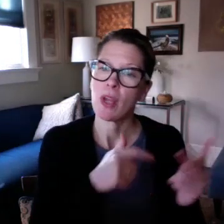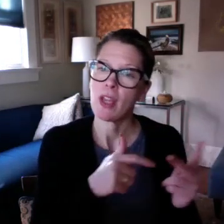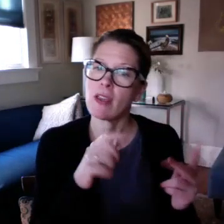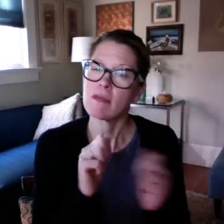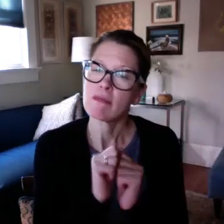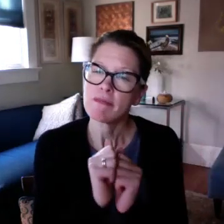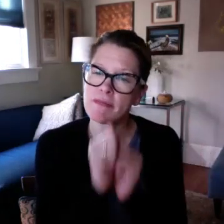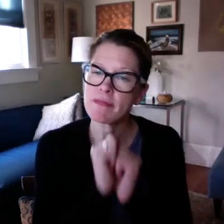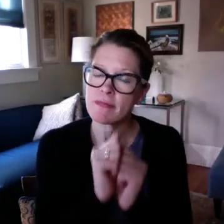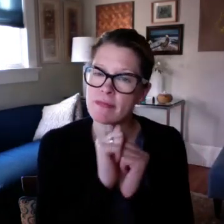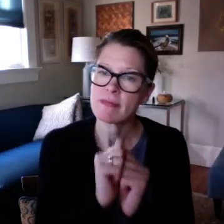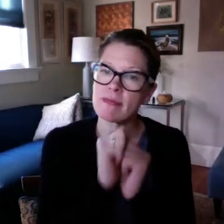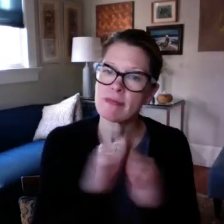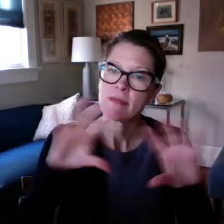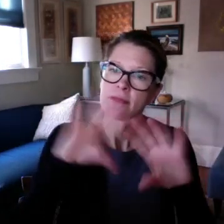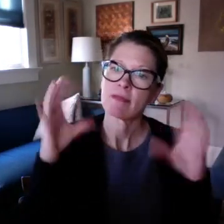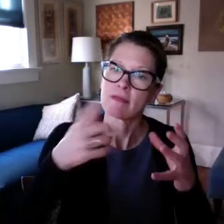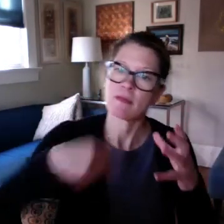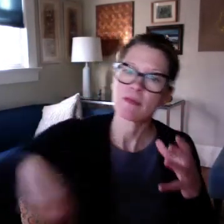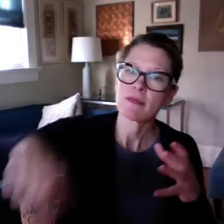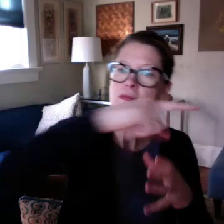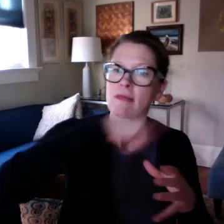We're marching upward to